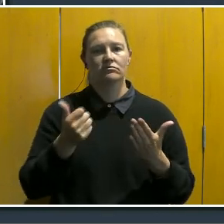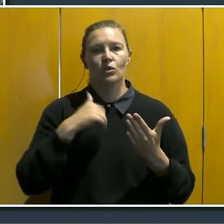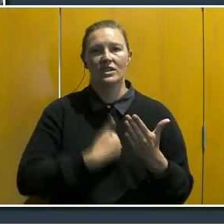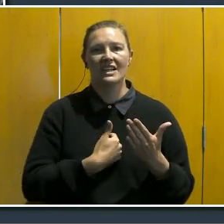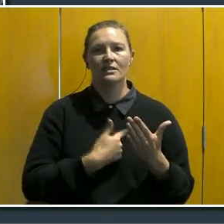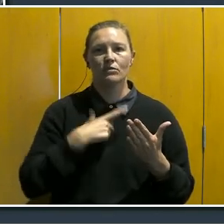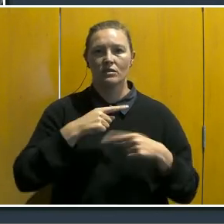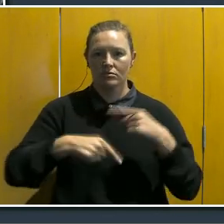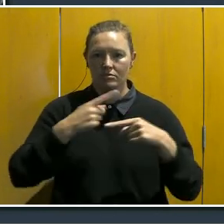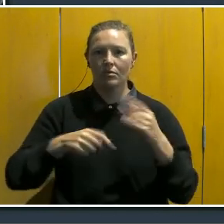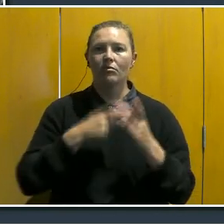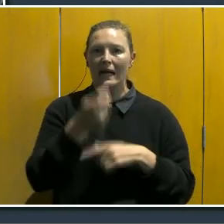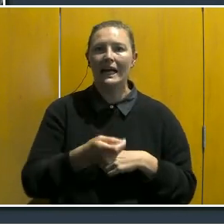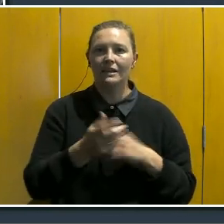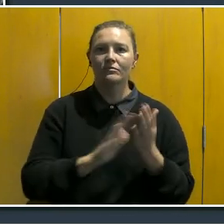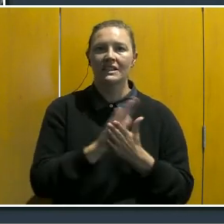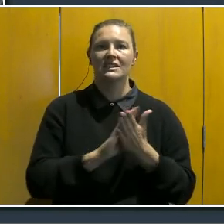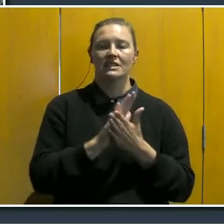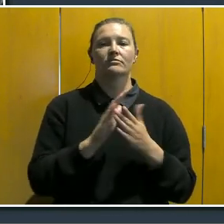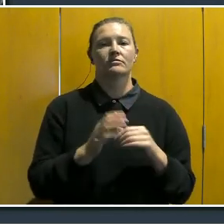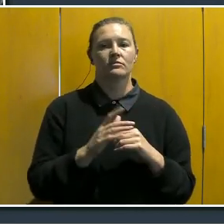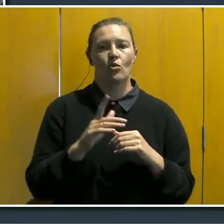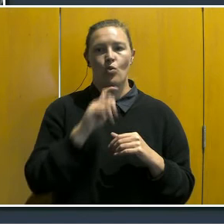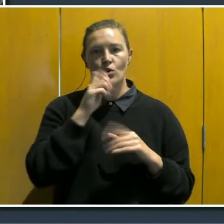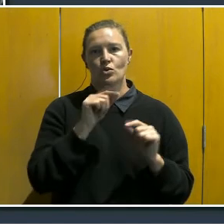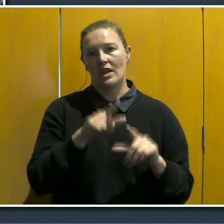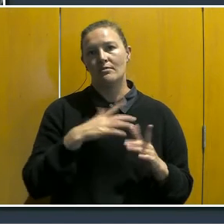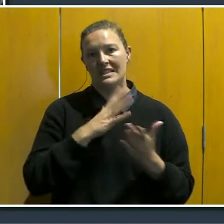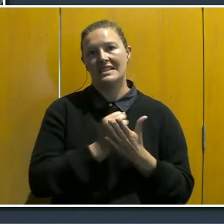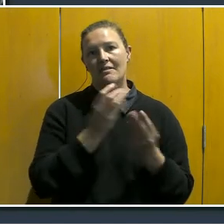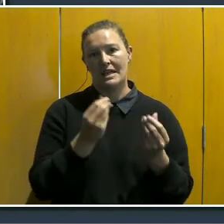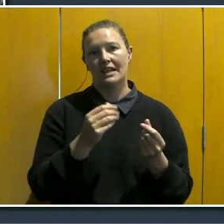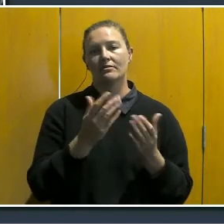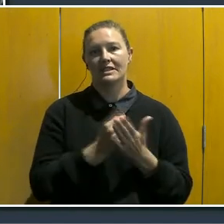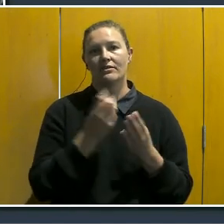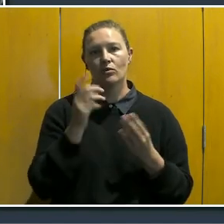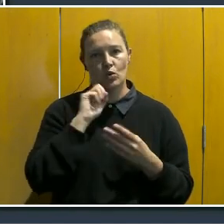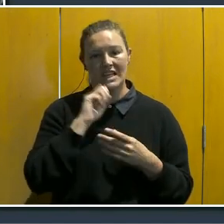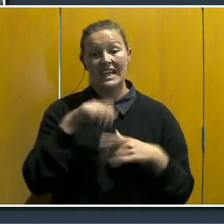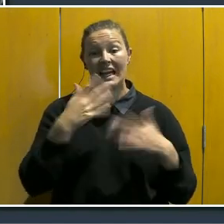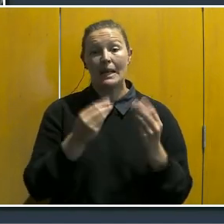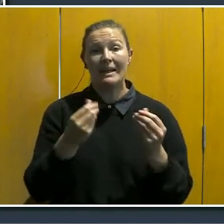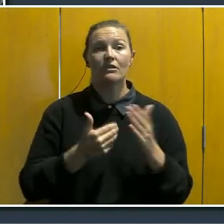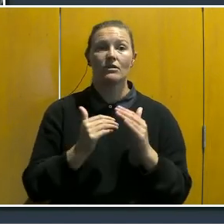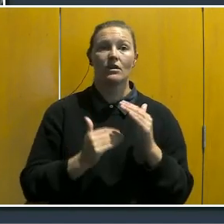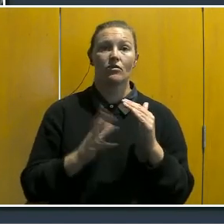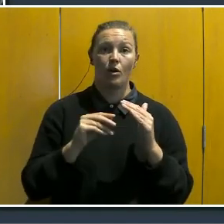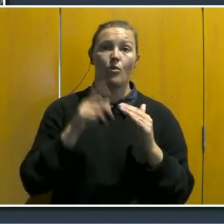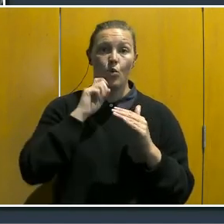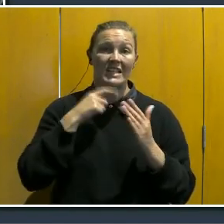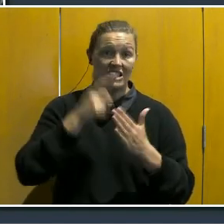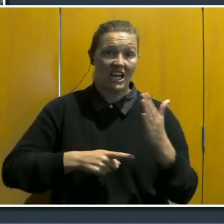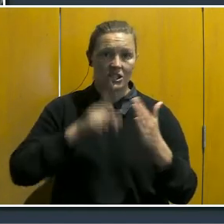of the parks that are watered, which no one uses, like Pateney Demand, could stop. Any money that is raised by water charges could be used to exploit new